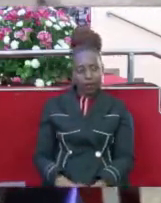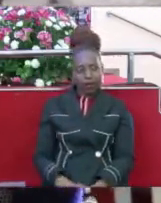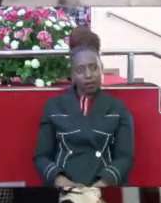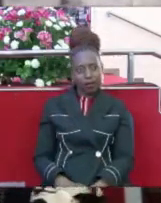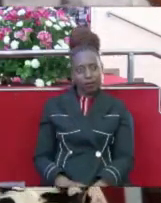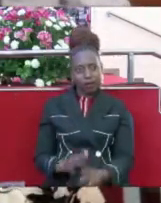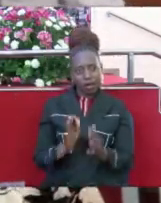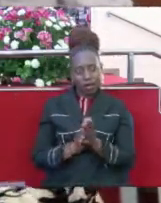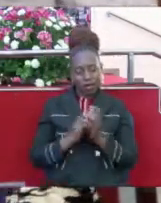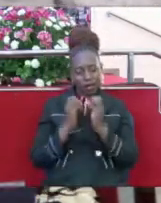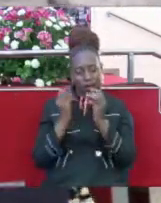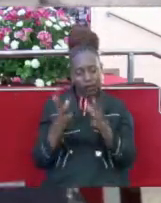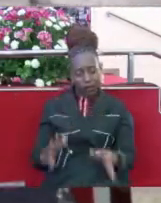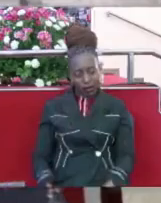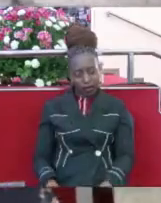Hallelujah.